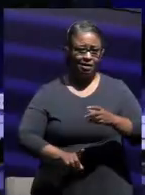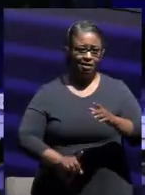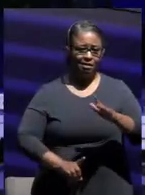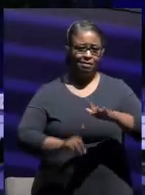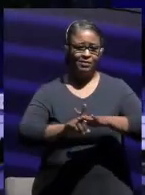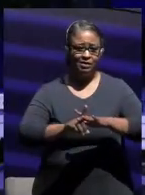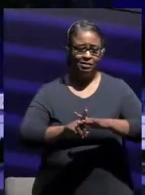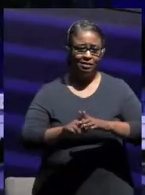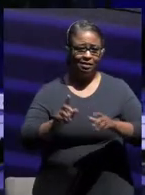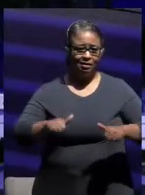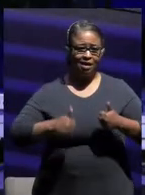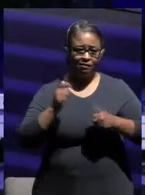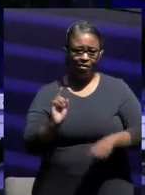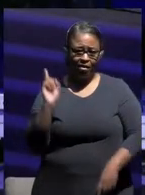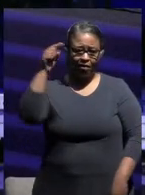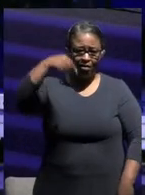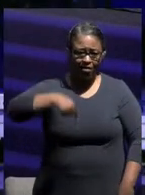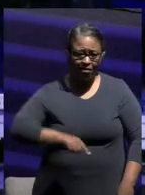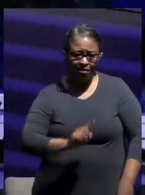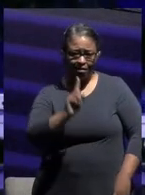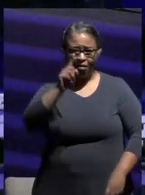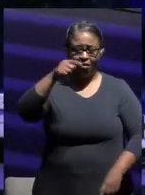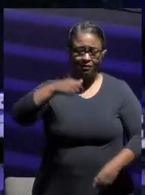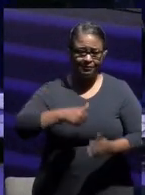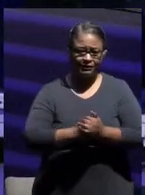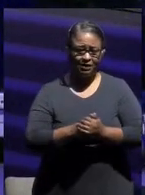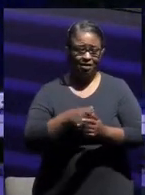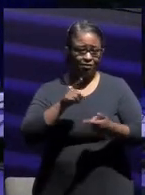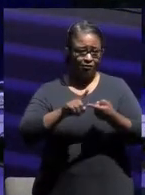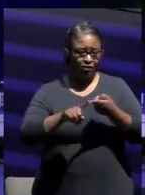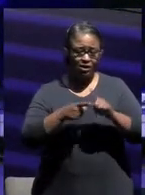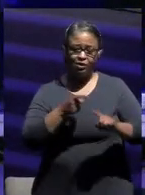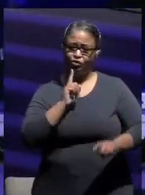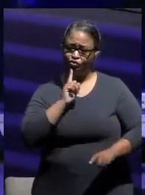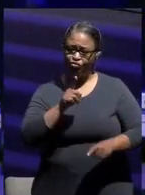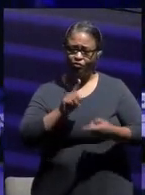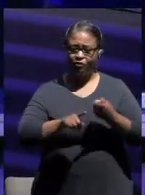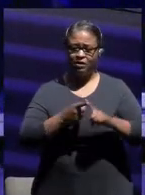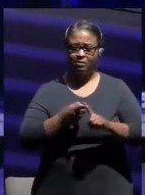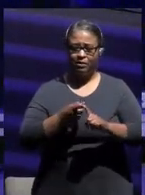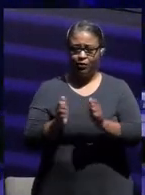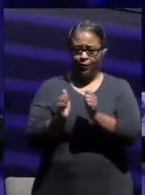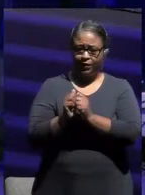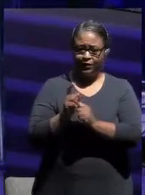downs. Searching for a friend that wants to come alongside and walk with you.